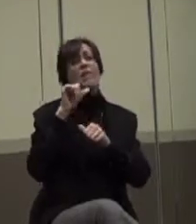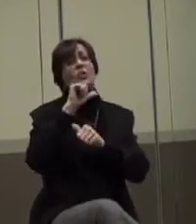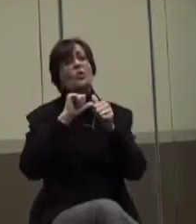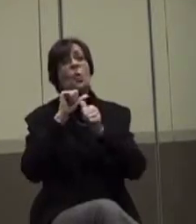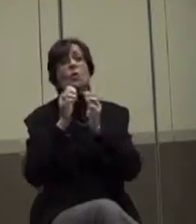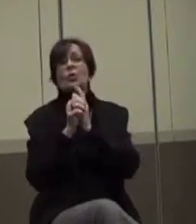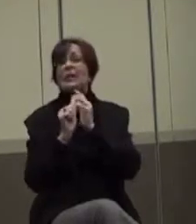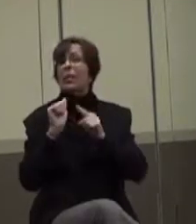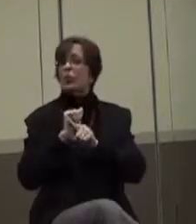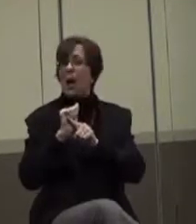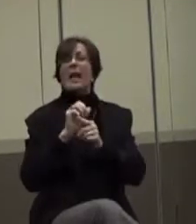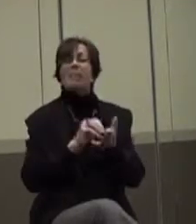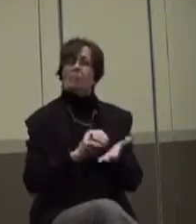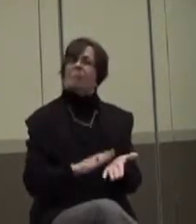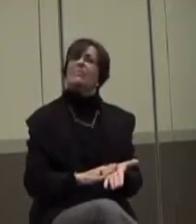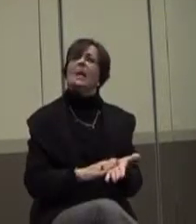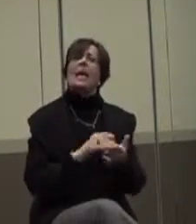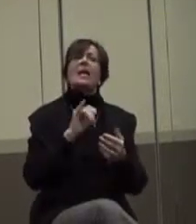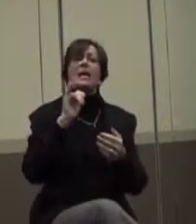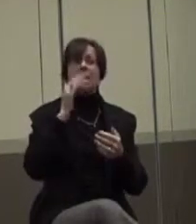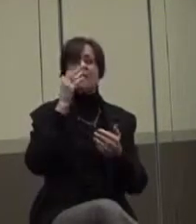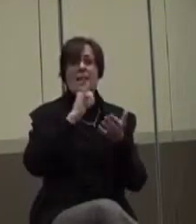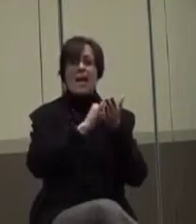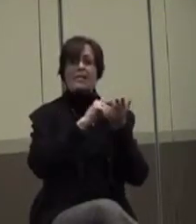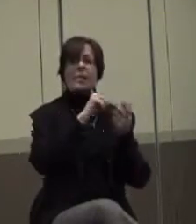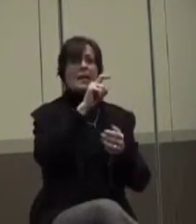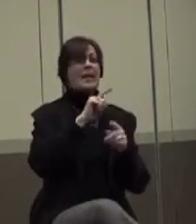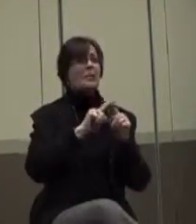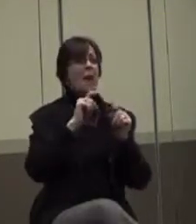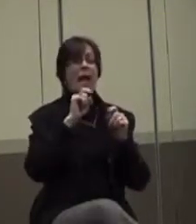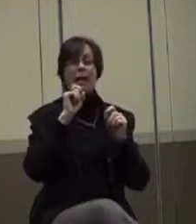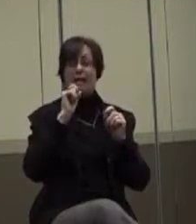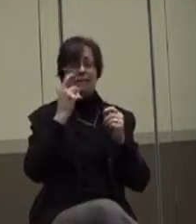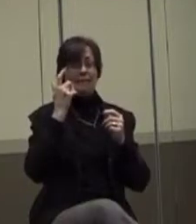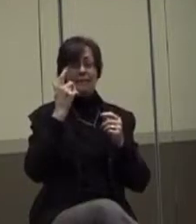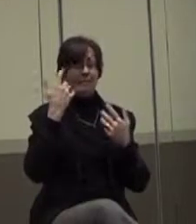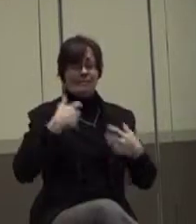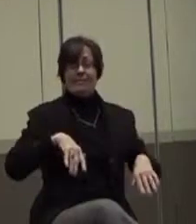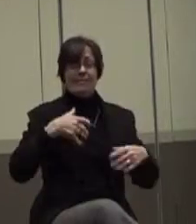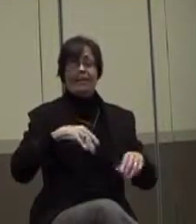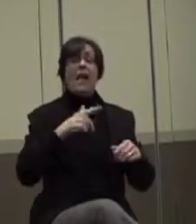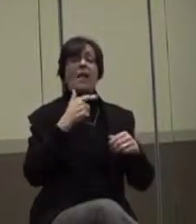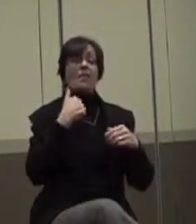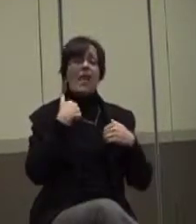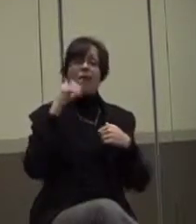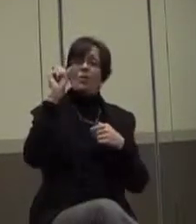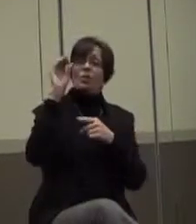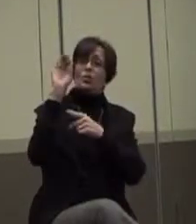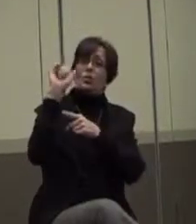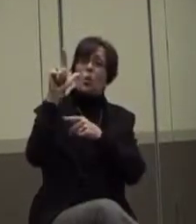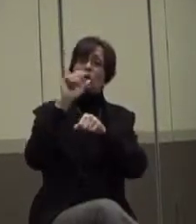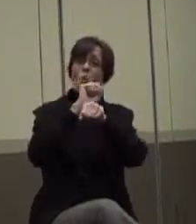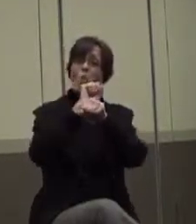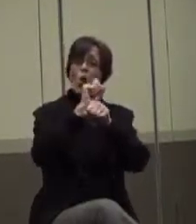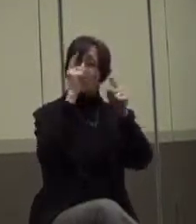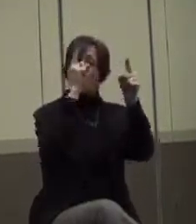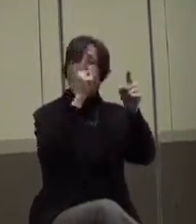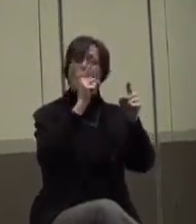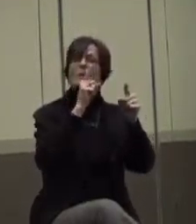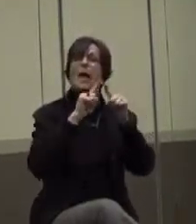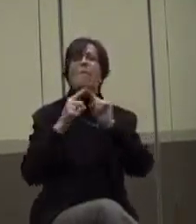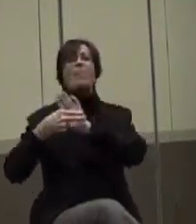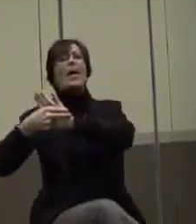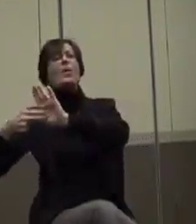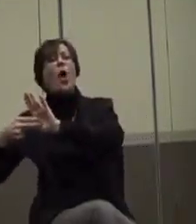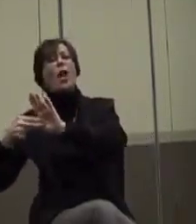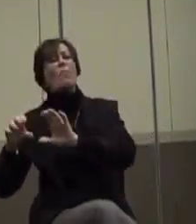Because that's what it means. But it's just amazing to me to look at how many 2 pages of social work goals and call it performance deficit. Yeah. We are, that's